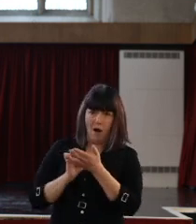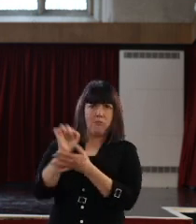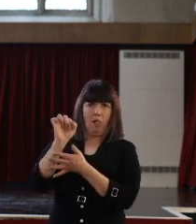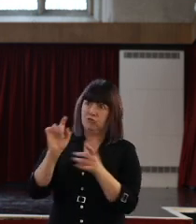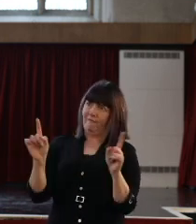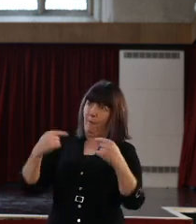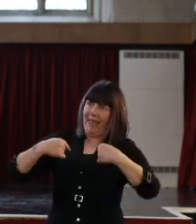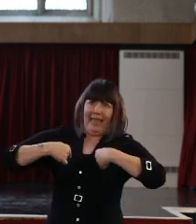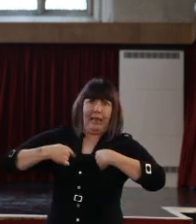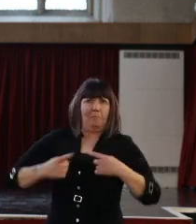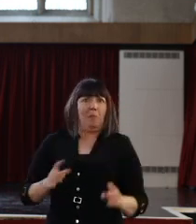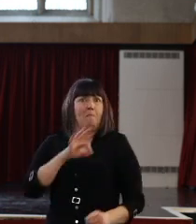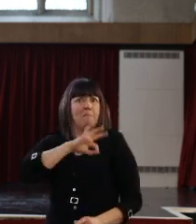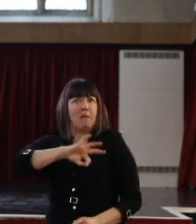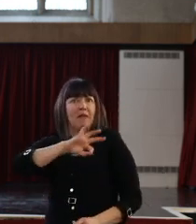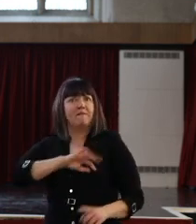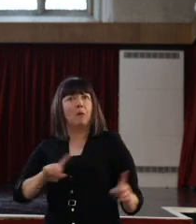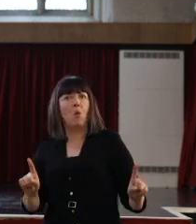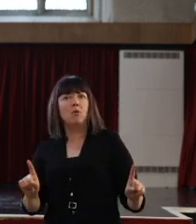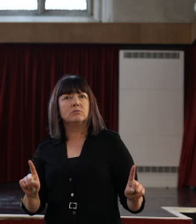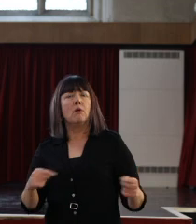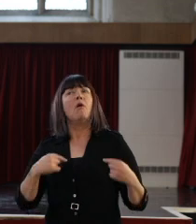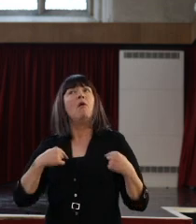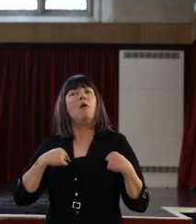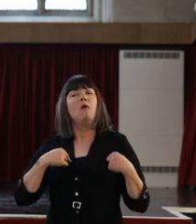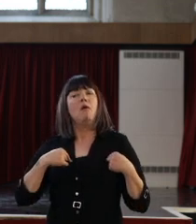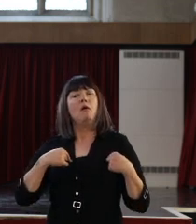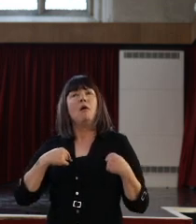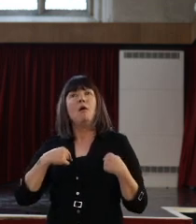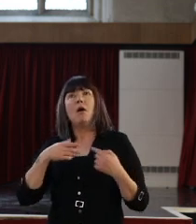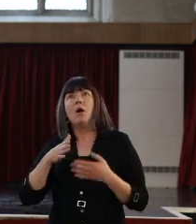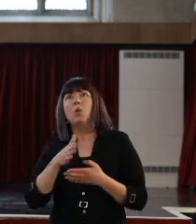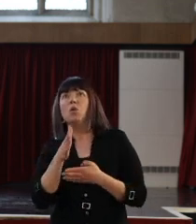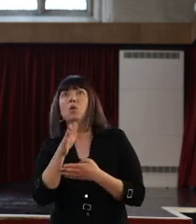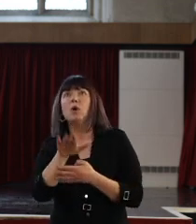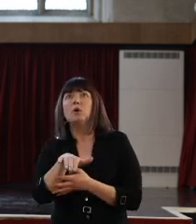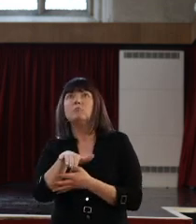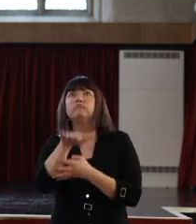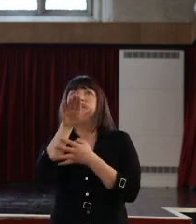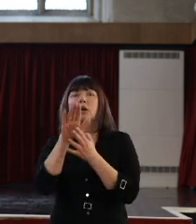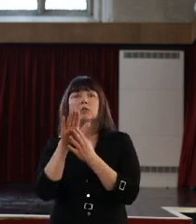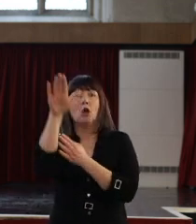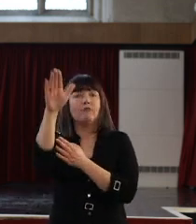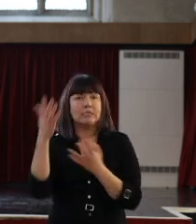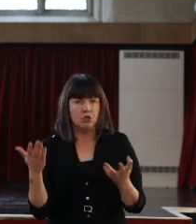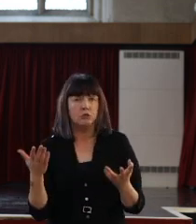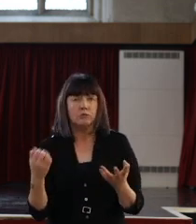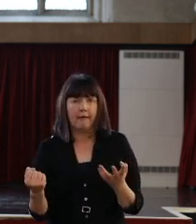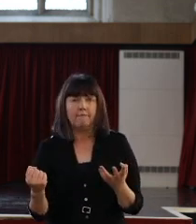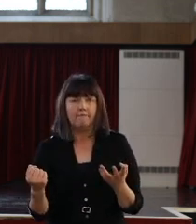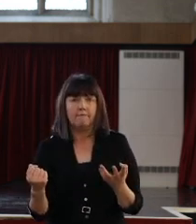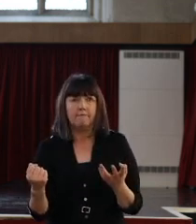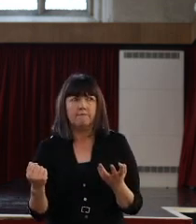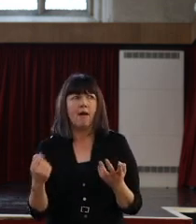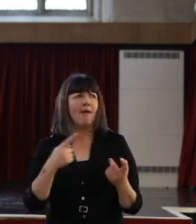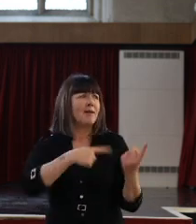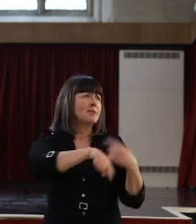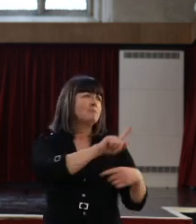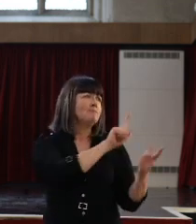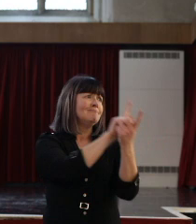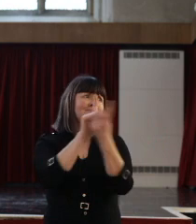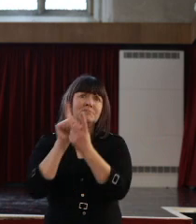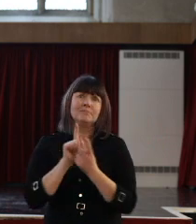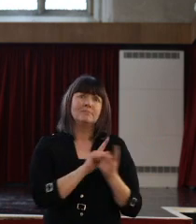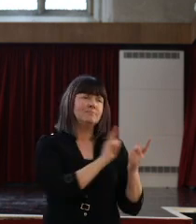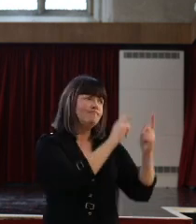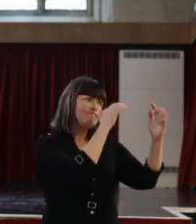my life meaning and direction. It's given me an incredible community of like-minded people. It's furnished me with a career I could only